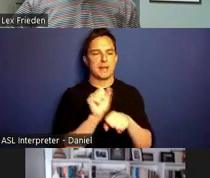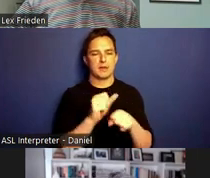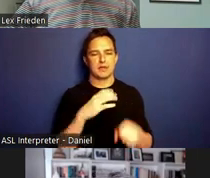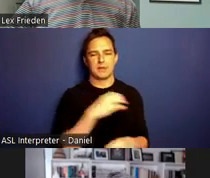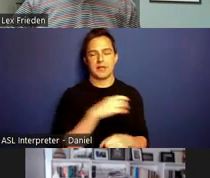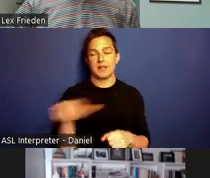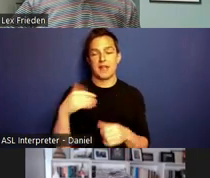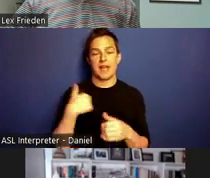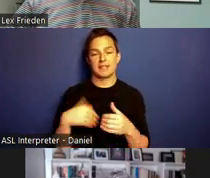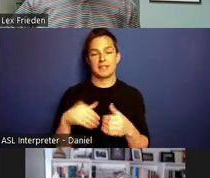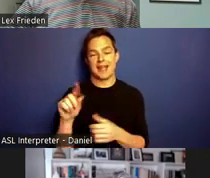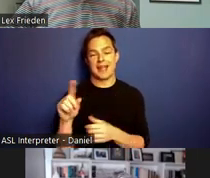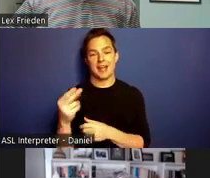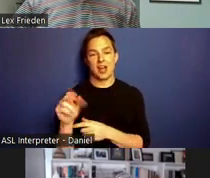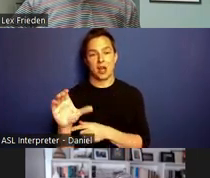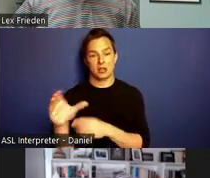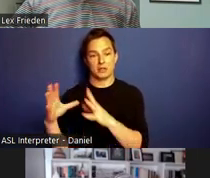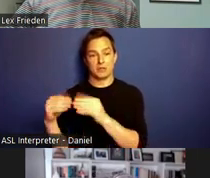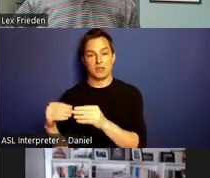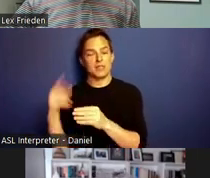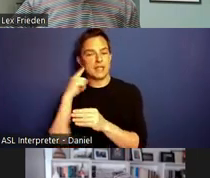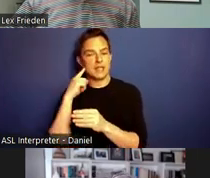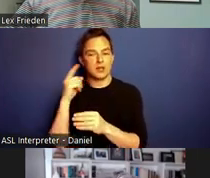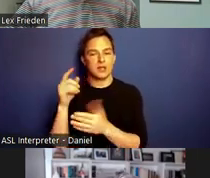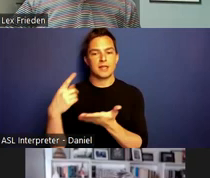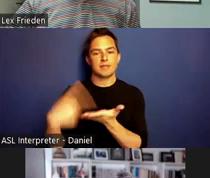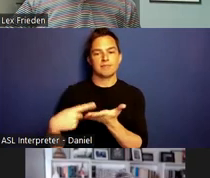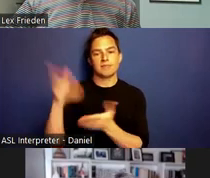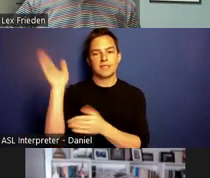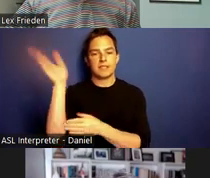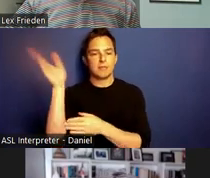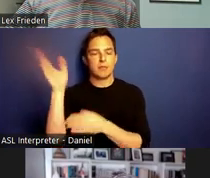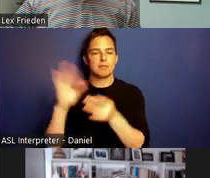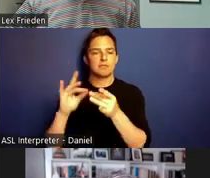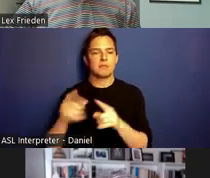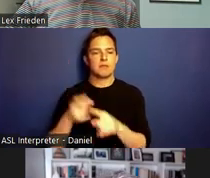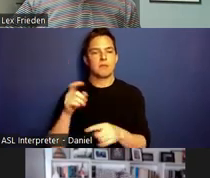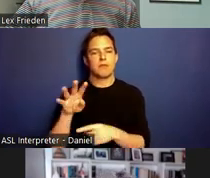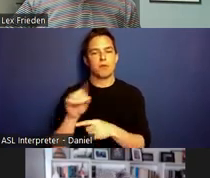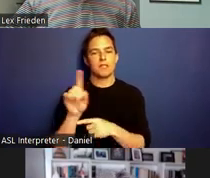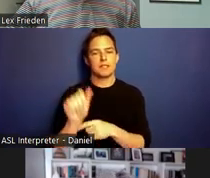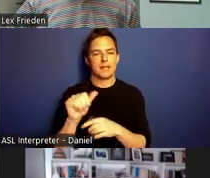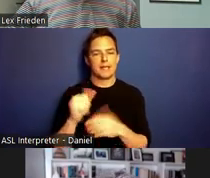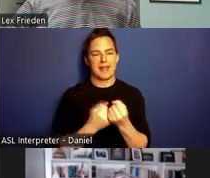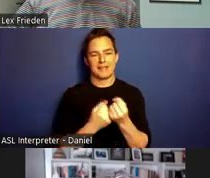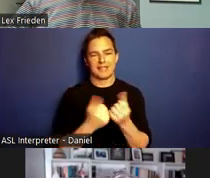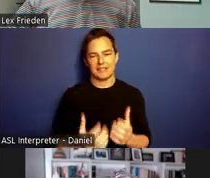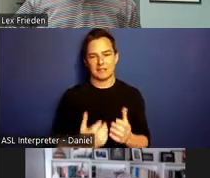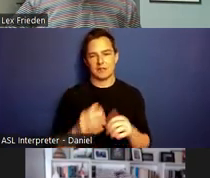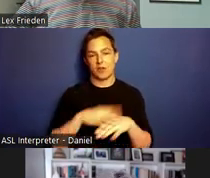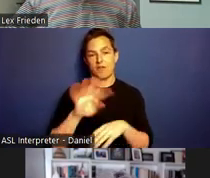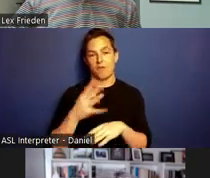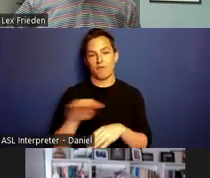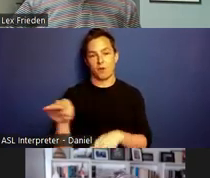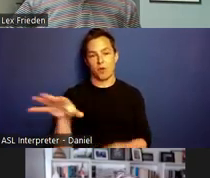hearing in the building to hear testimony from over 40 disability activists on the fourth floor, which